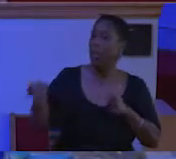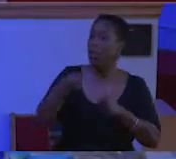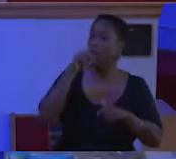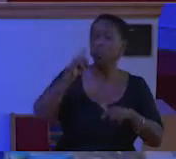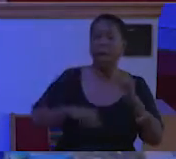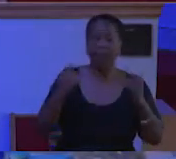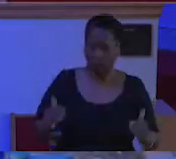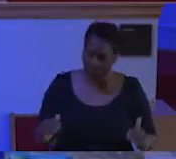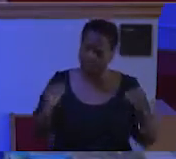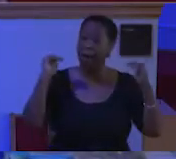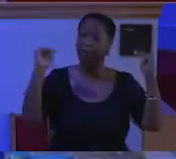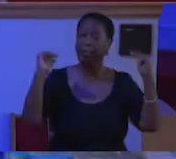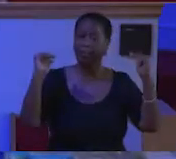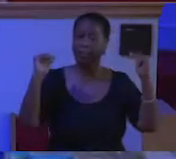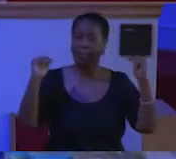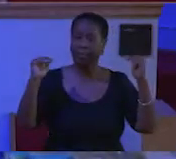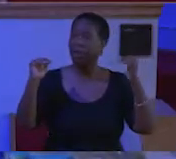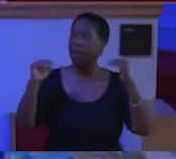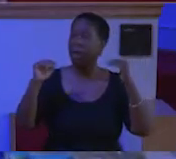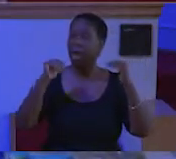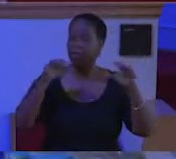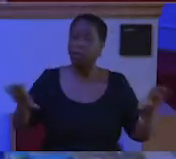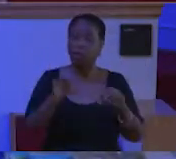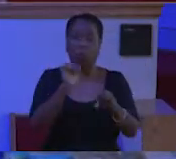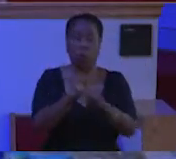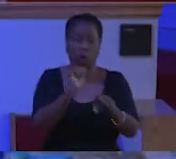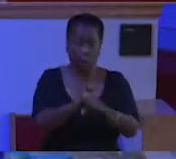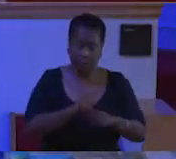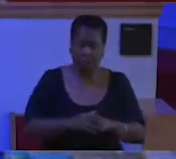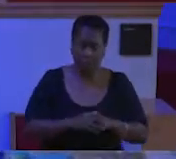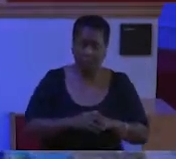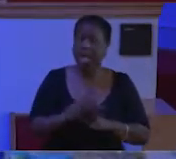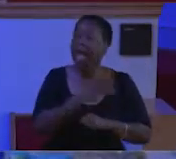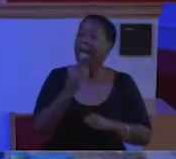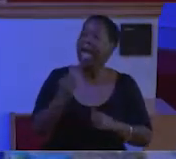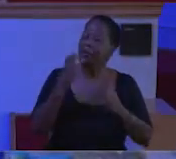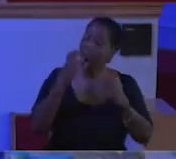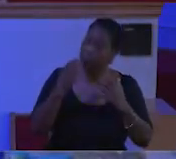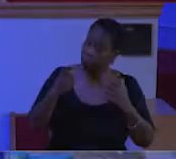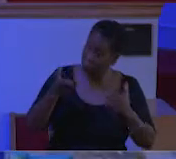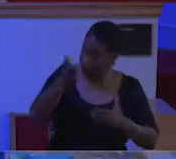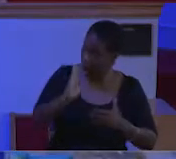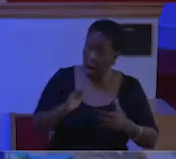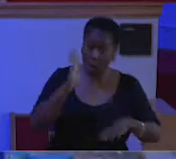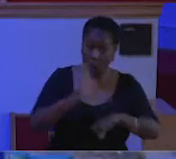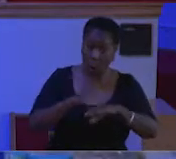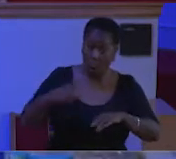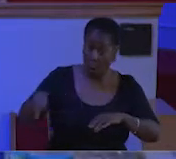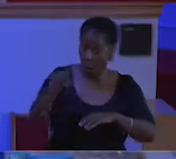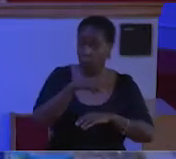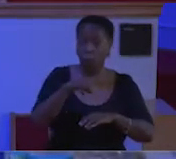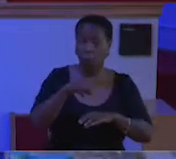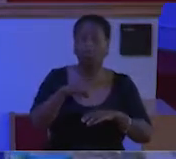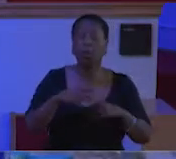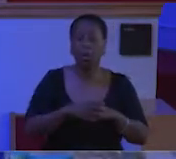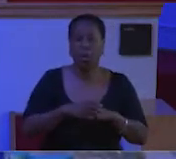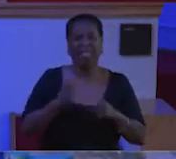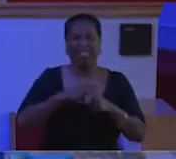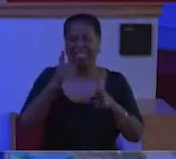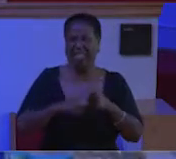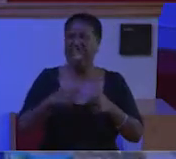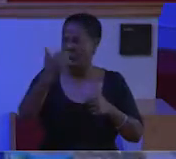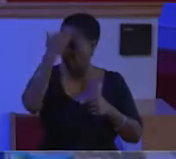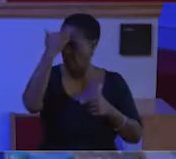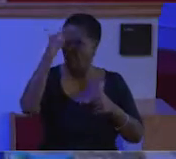come up in order to do the work. And beloved, if God has called you up here, then I know